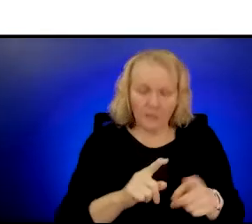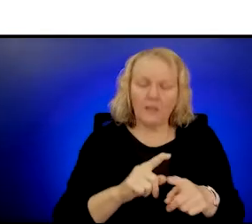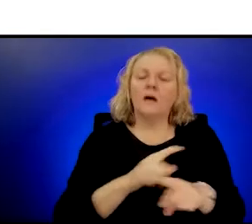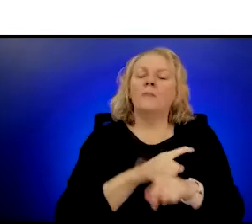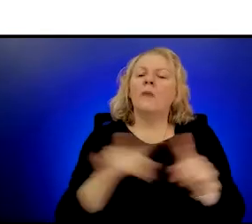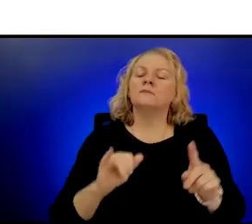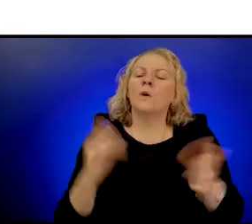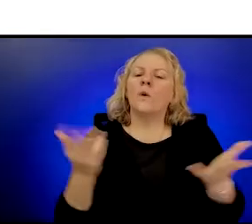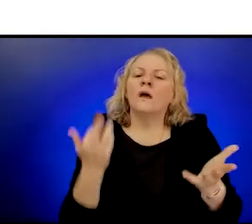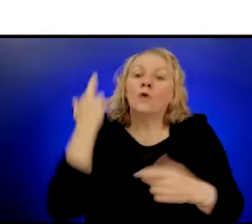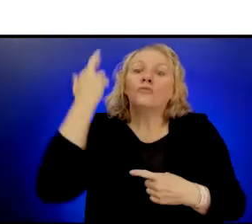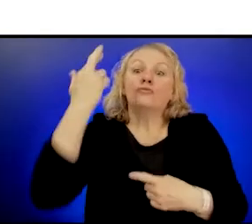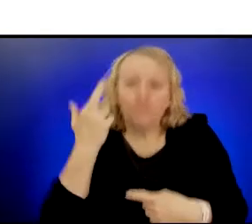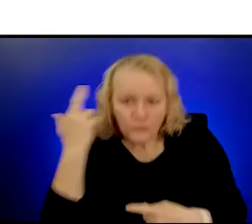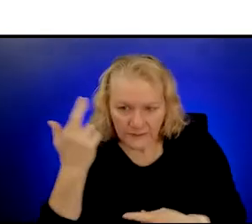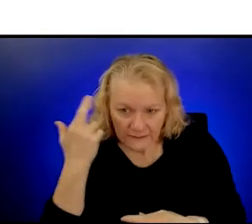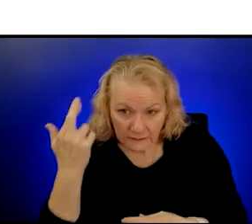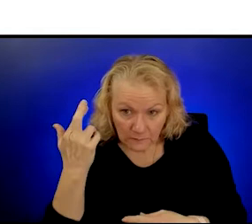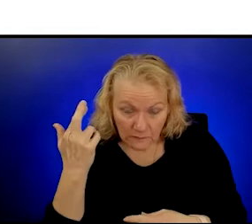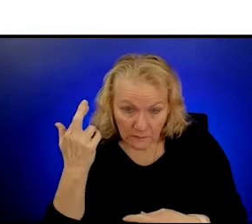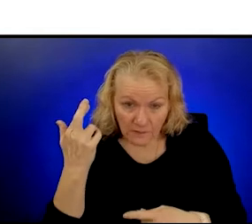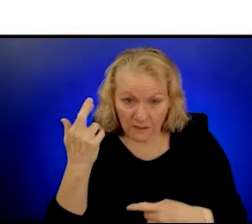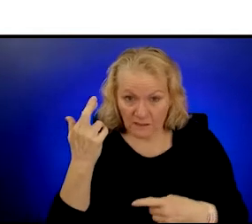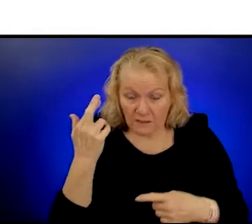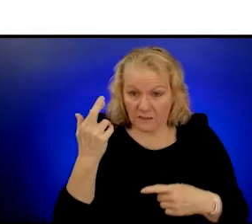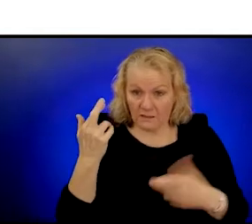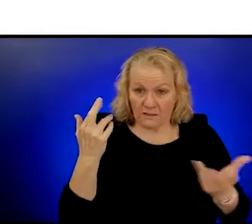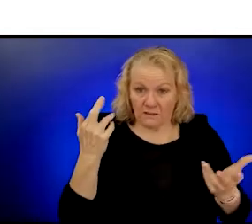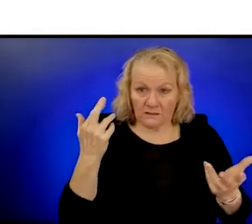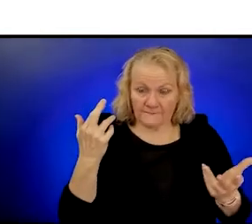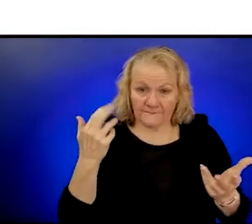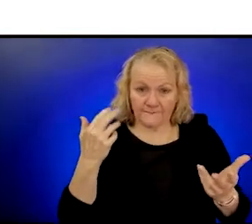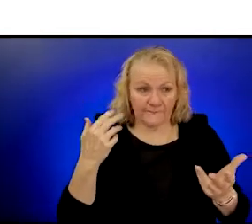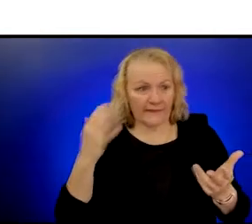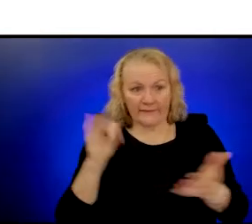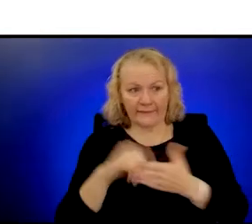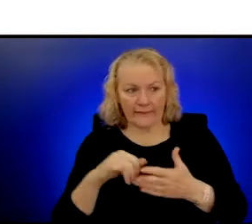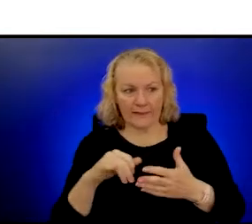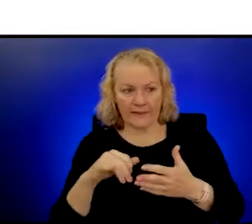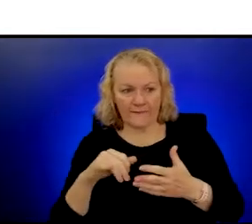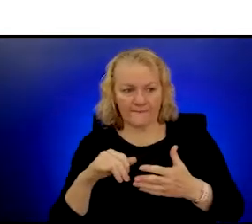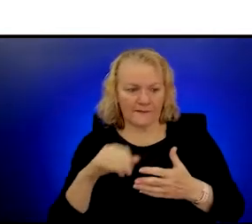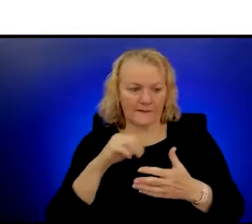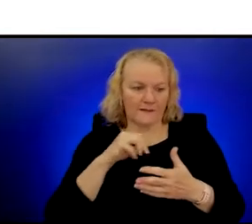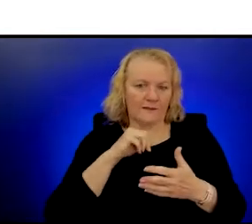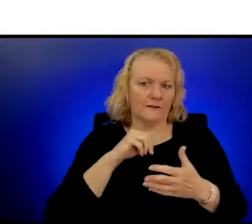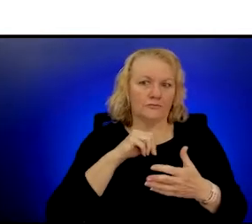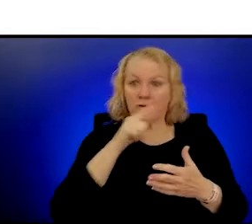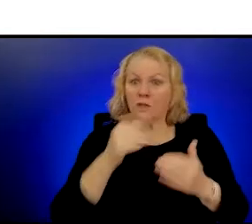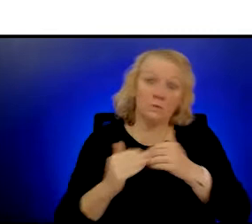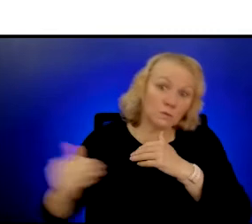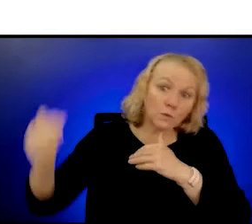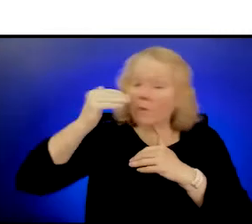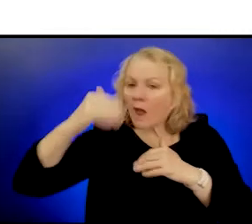reasonable accommodations that are unduly extensive, substantial, or disruptive, or those that